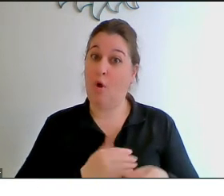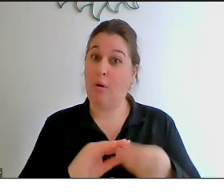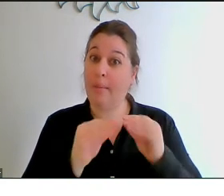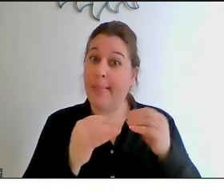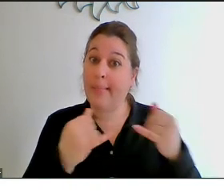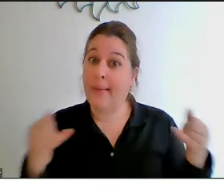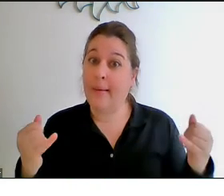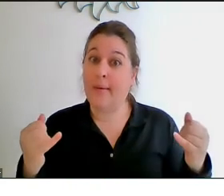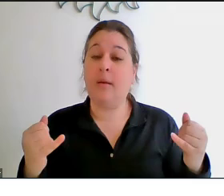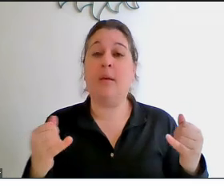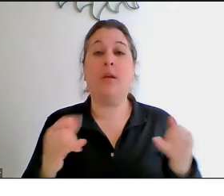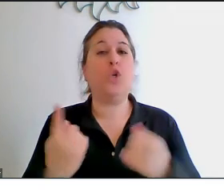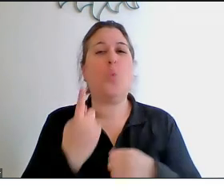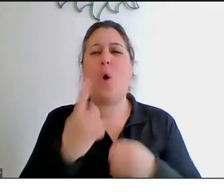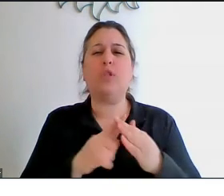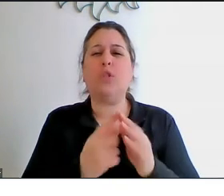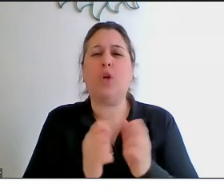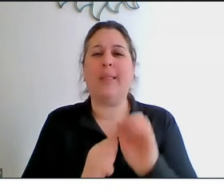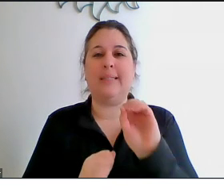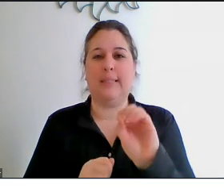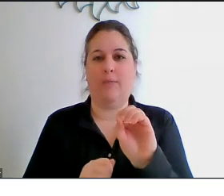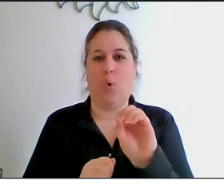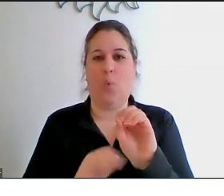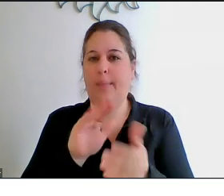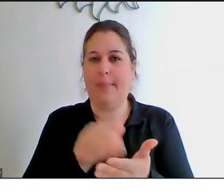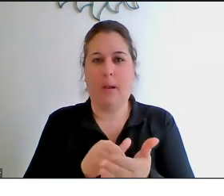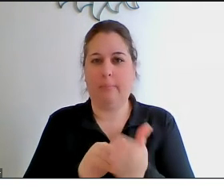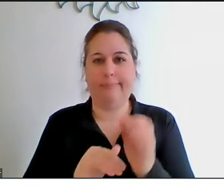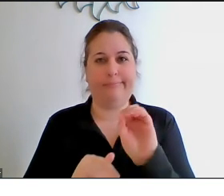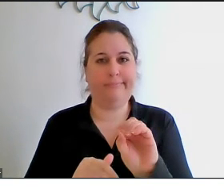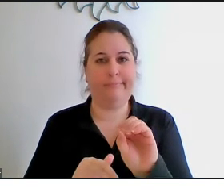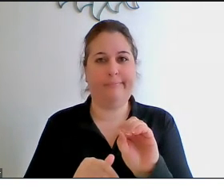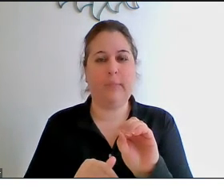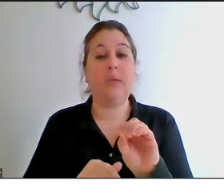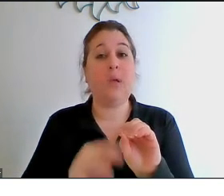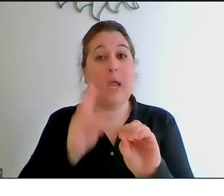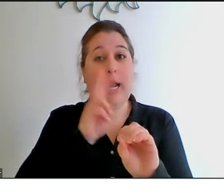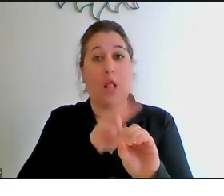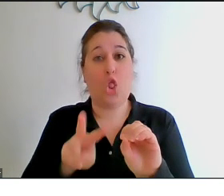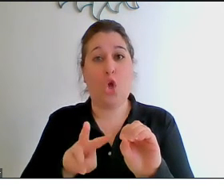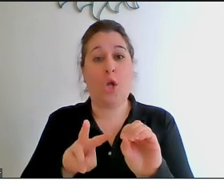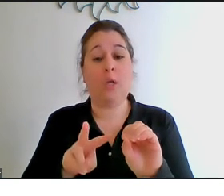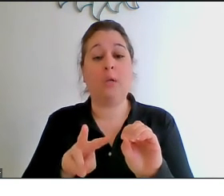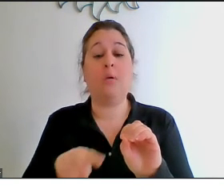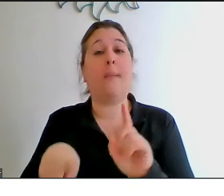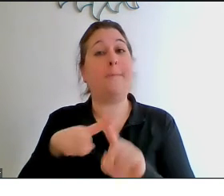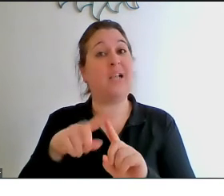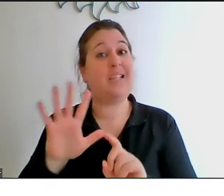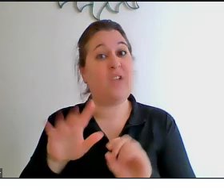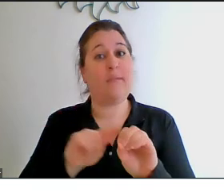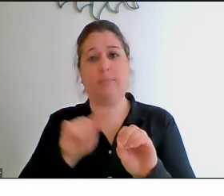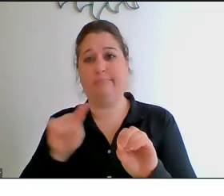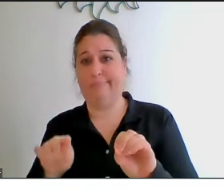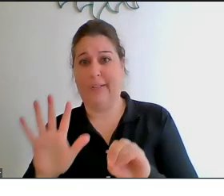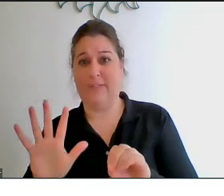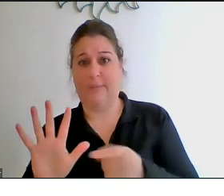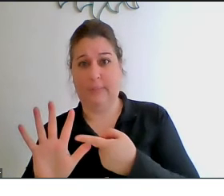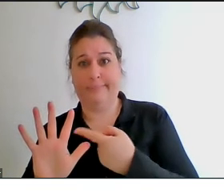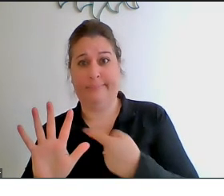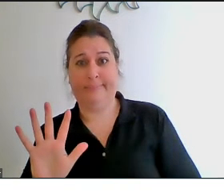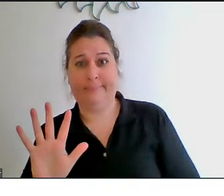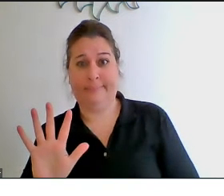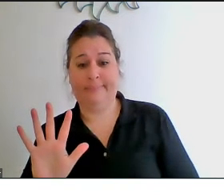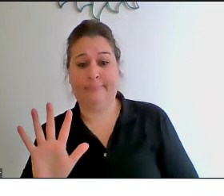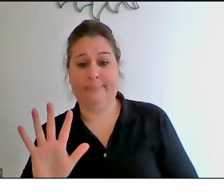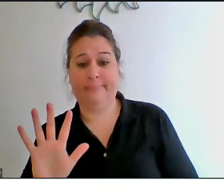line. So always start at 0. Okay. I'm going to go to 5. Here's 5. All